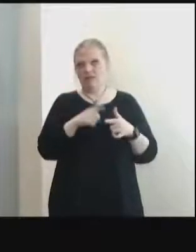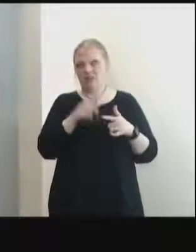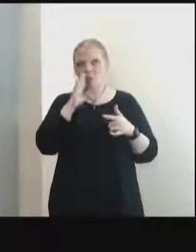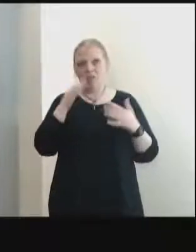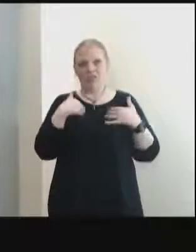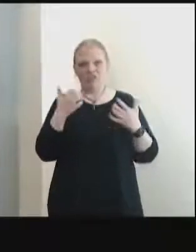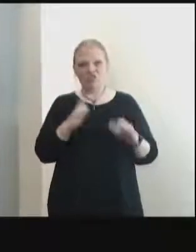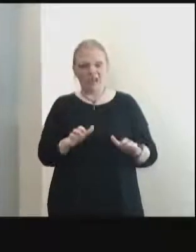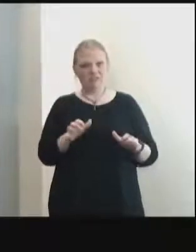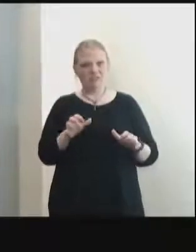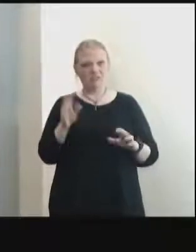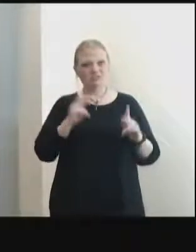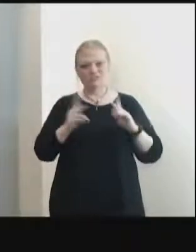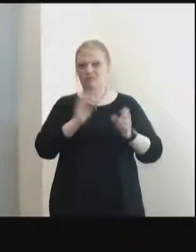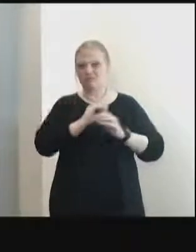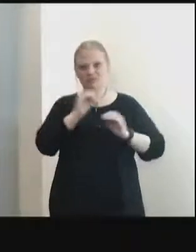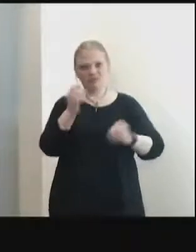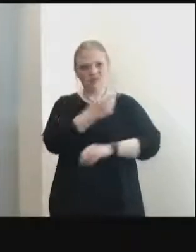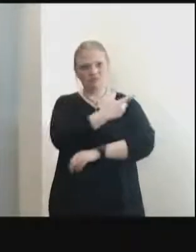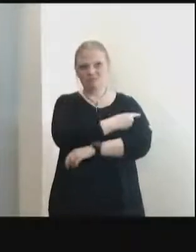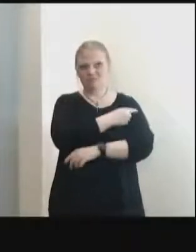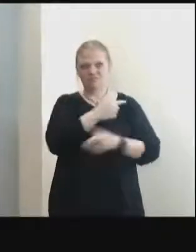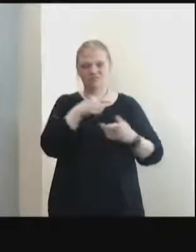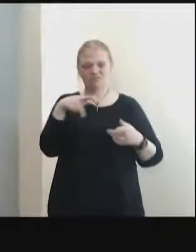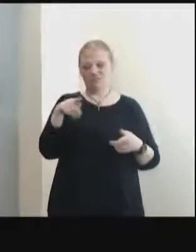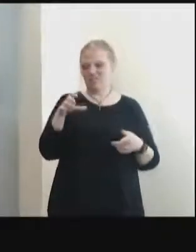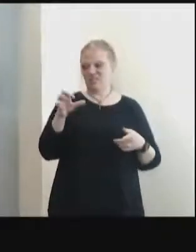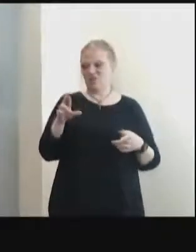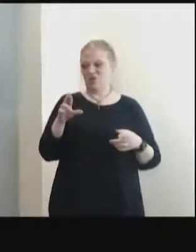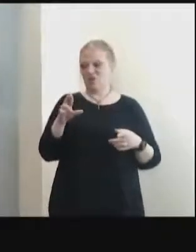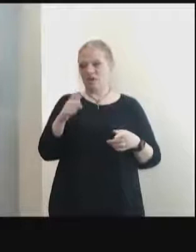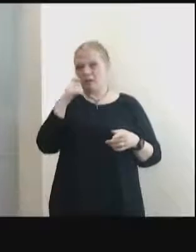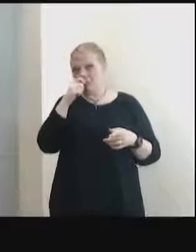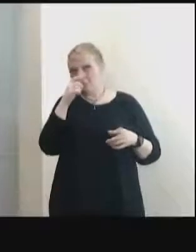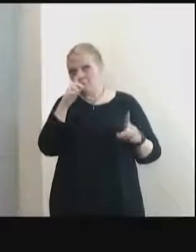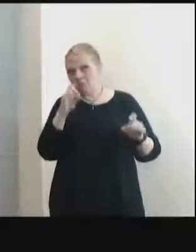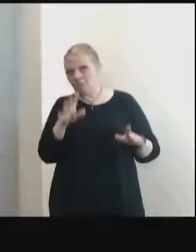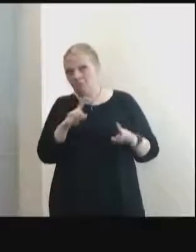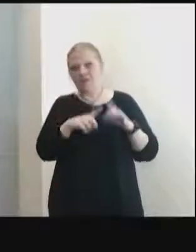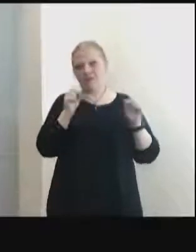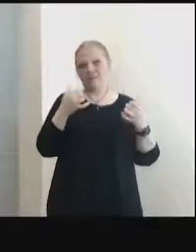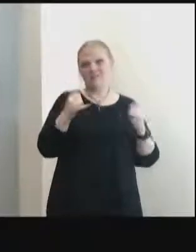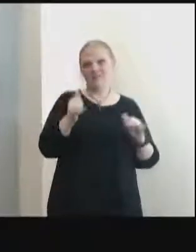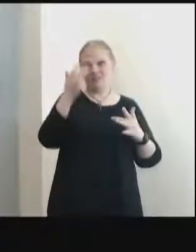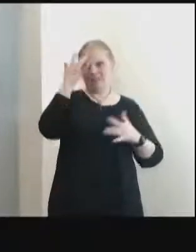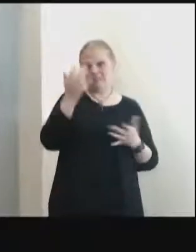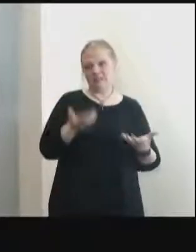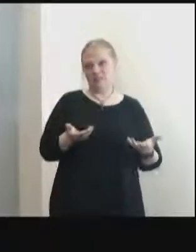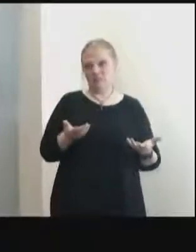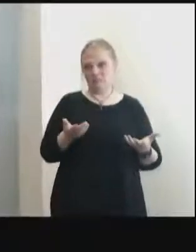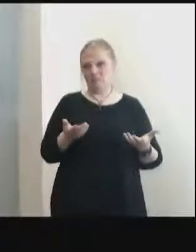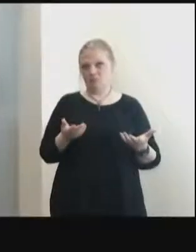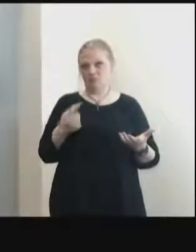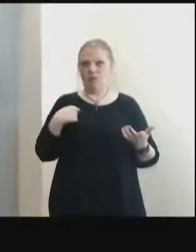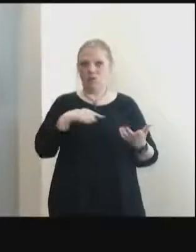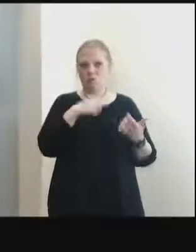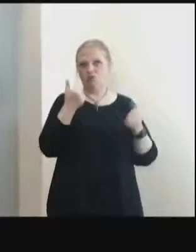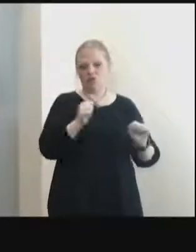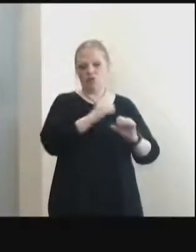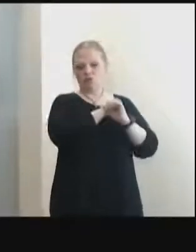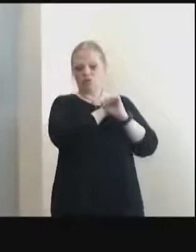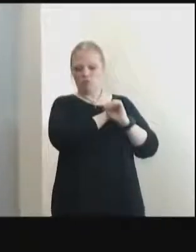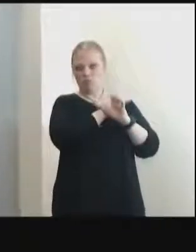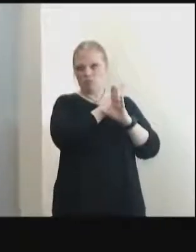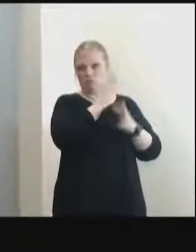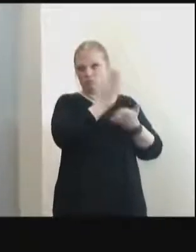there are unvaccinated, even if they just got a PCR test, and they can catch the illness and get sick. And that's what we're trying to